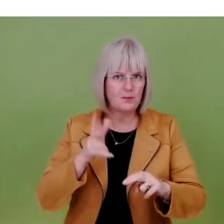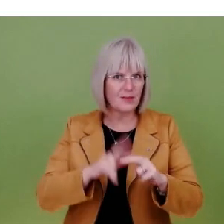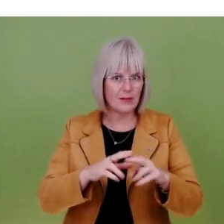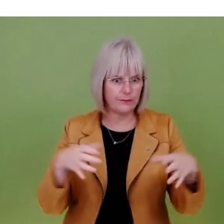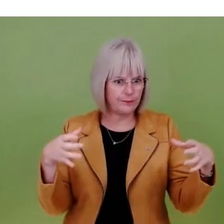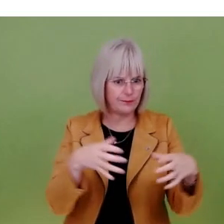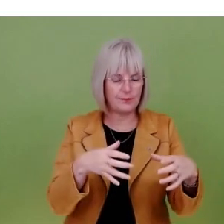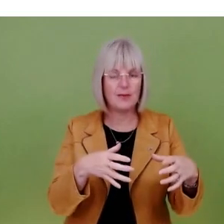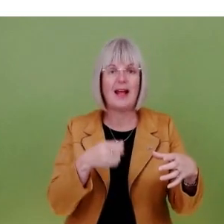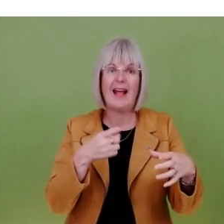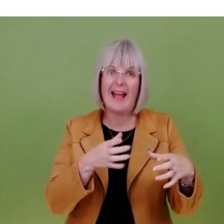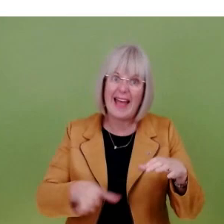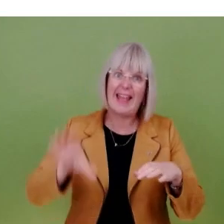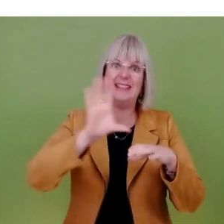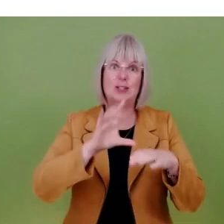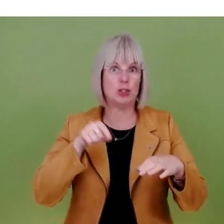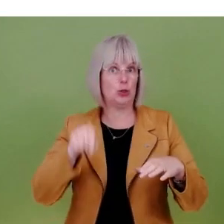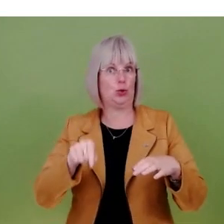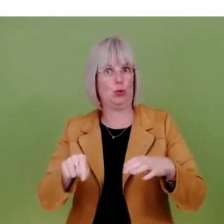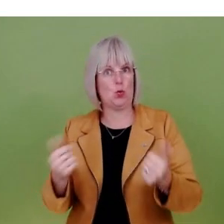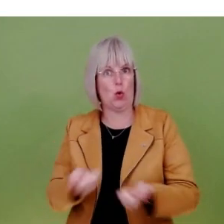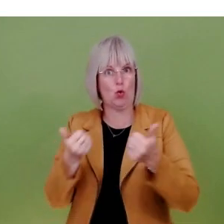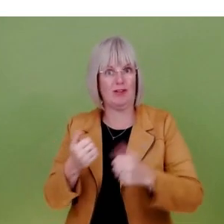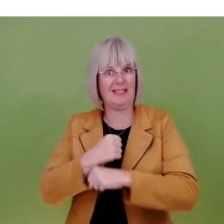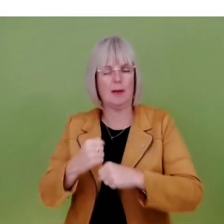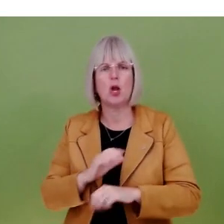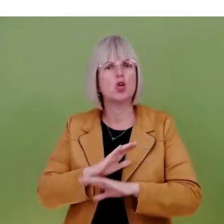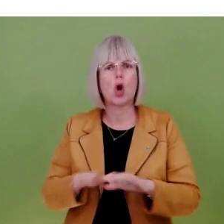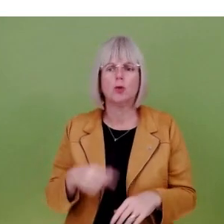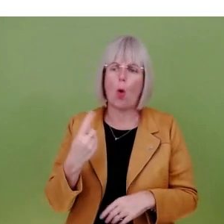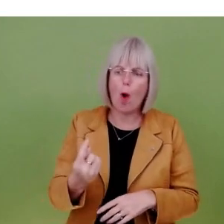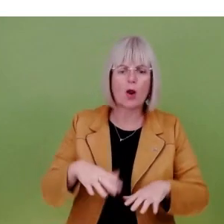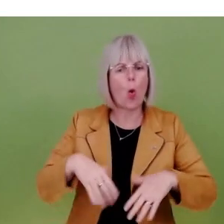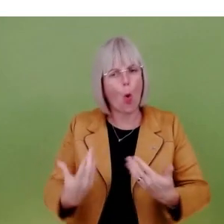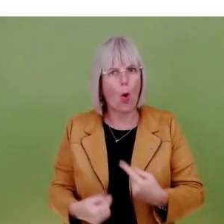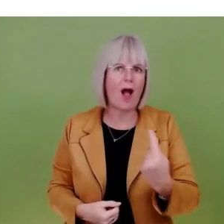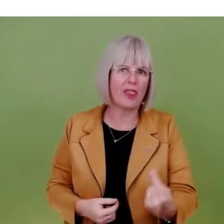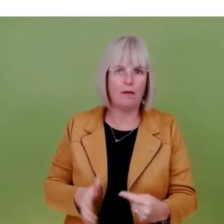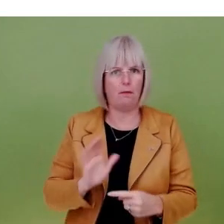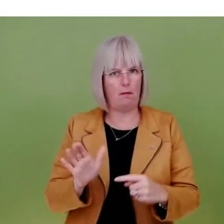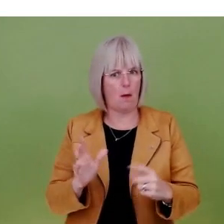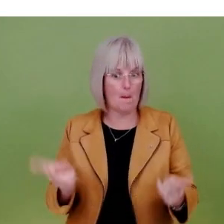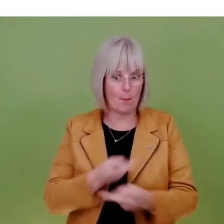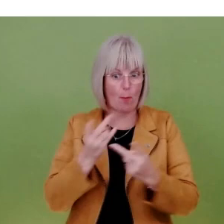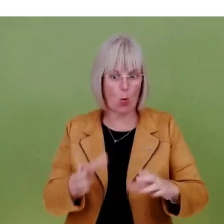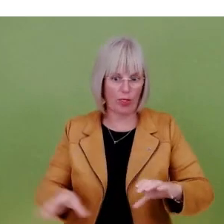needs are different. We can have both and, not either or kind of narrative. Leila, what are your thoughts on